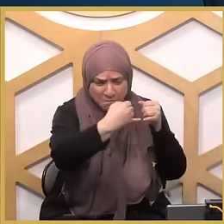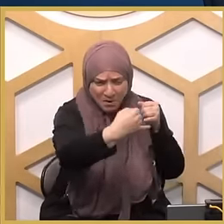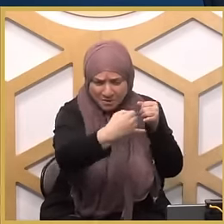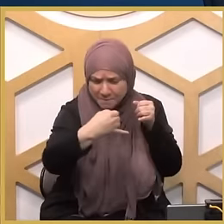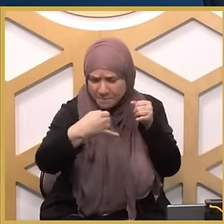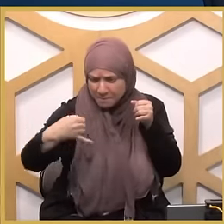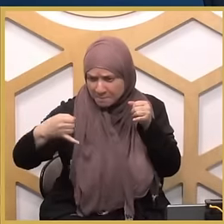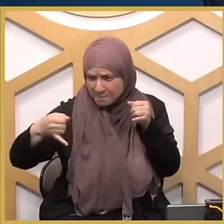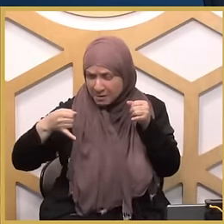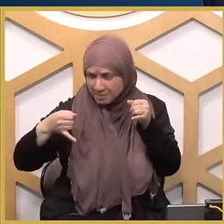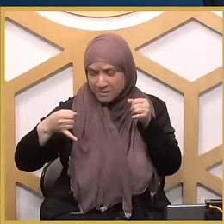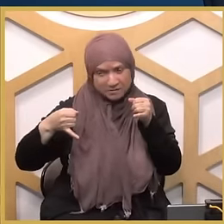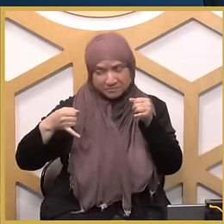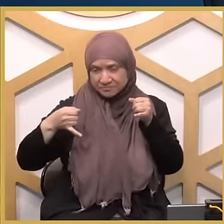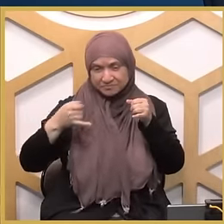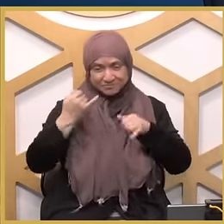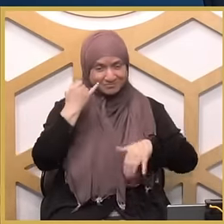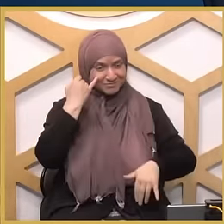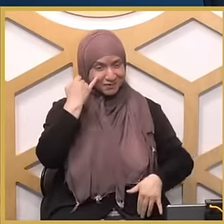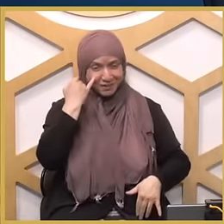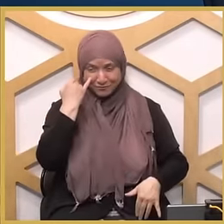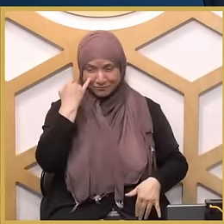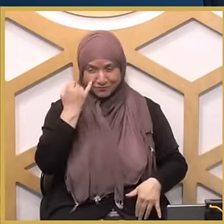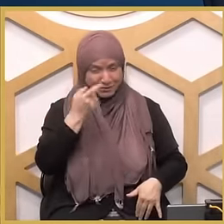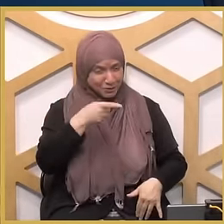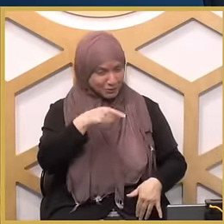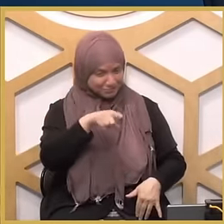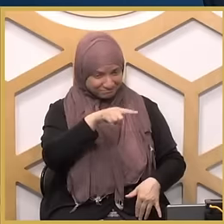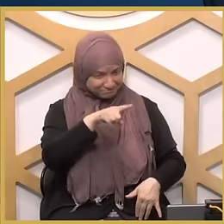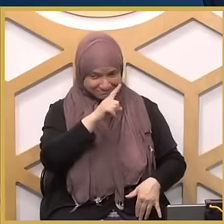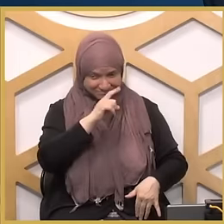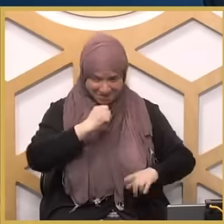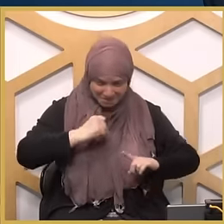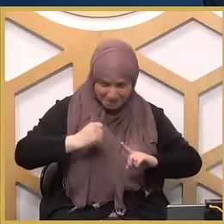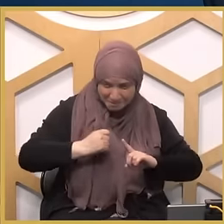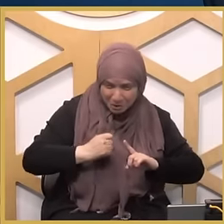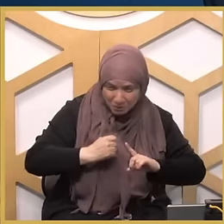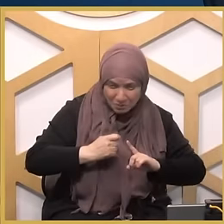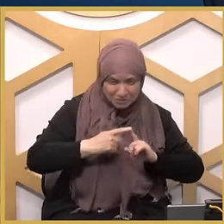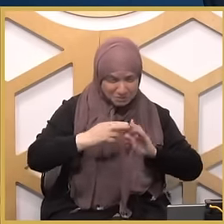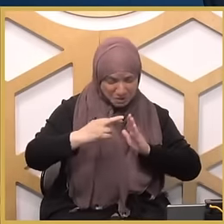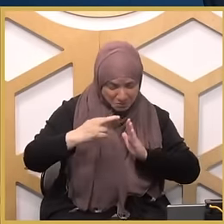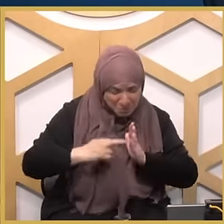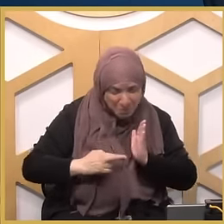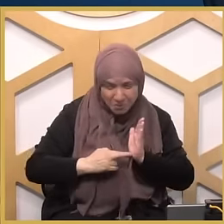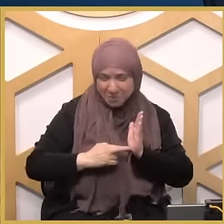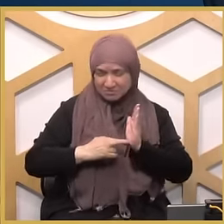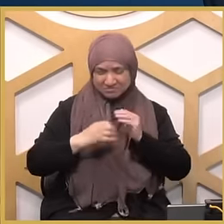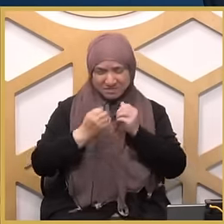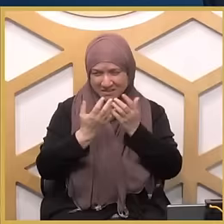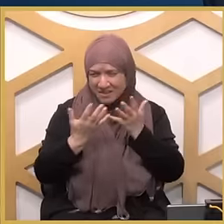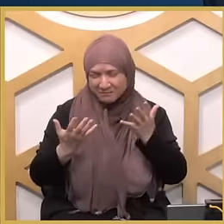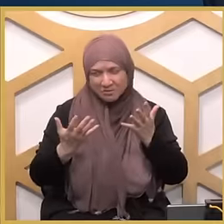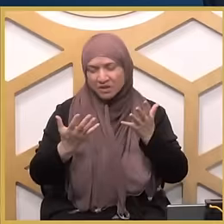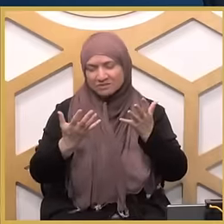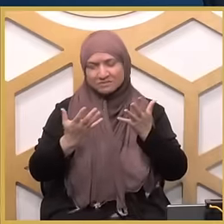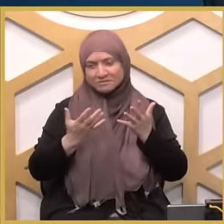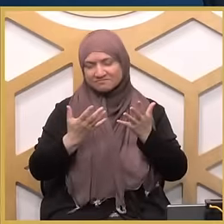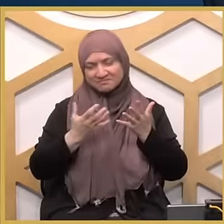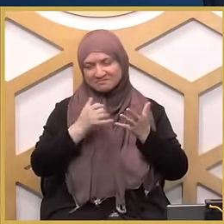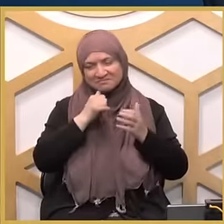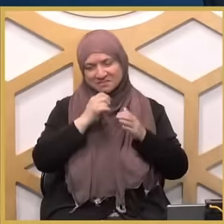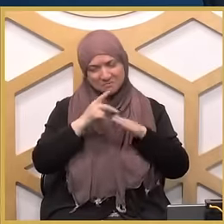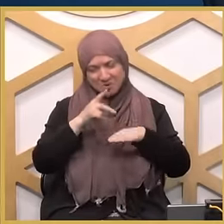violate these rules, and if you break some of these rules, and you fall short from holding to these principles, Allah still opens the